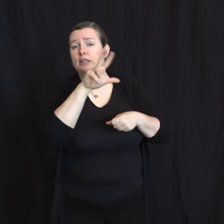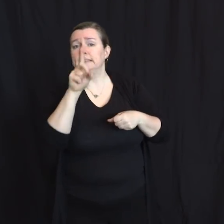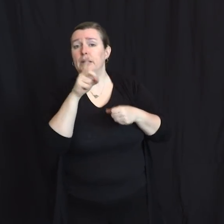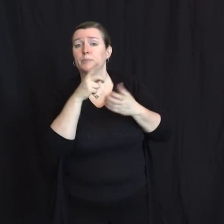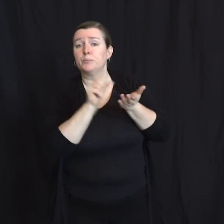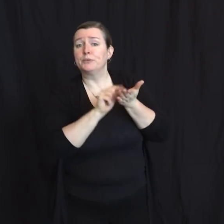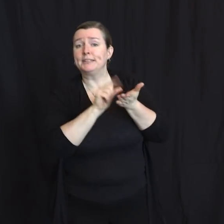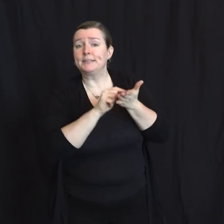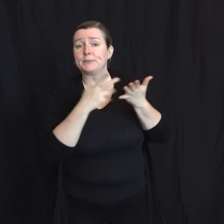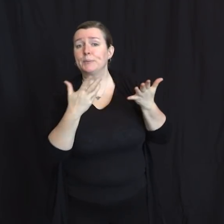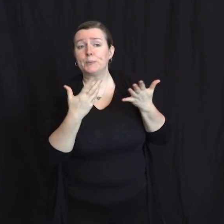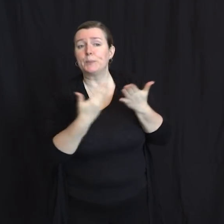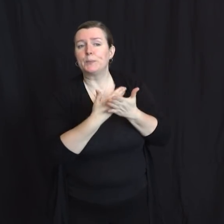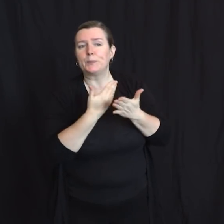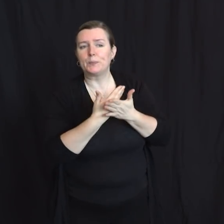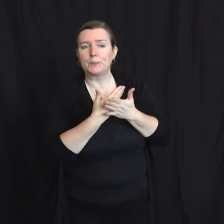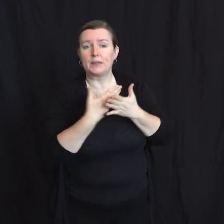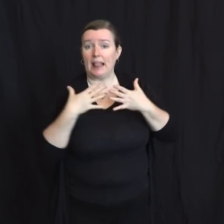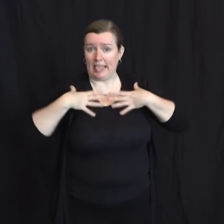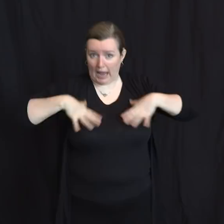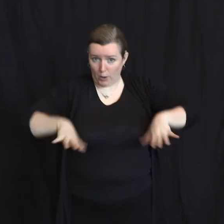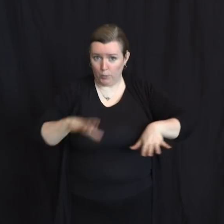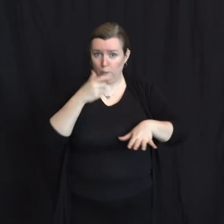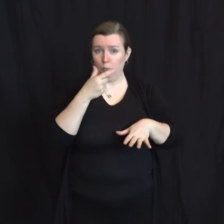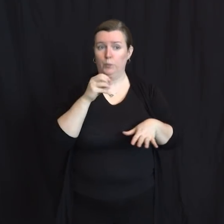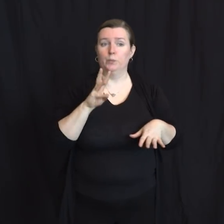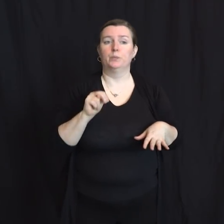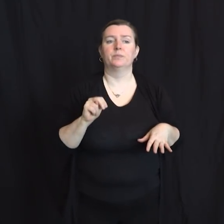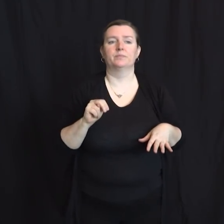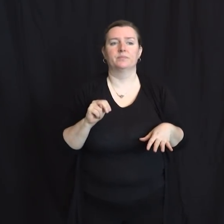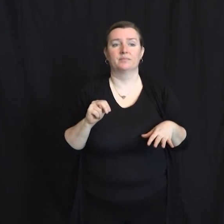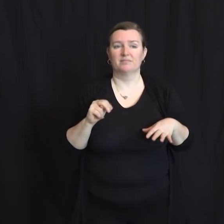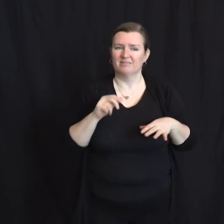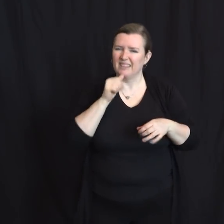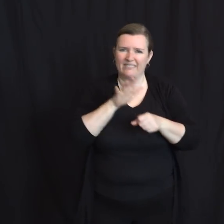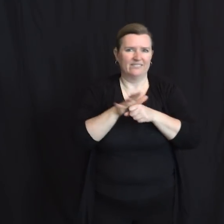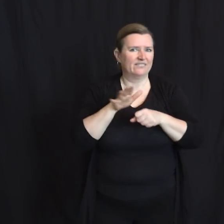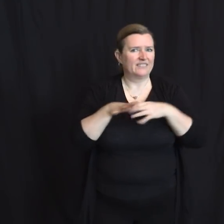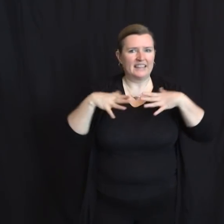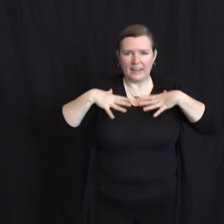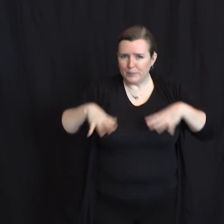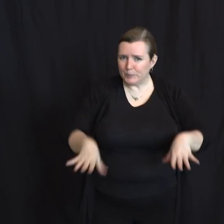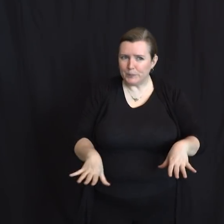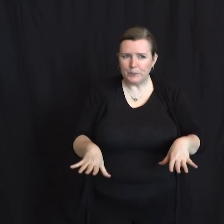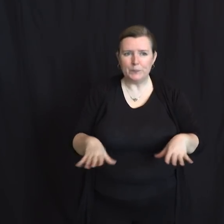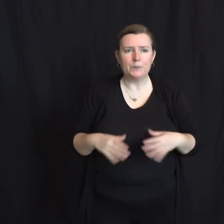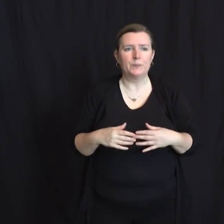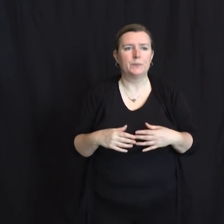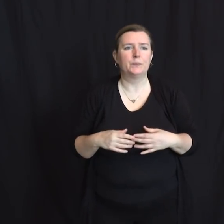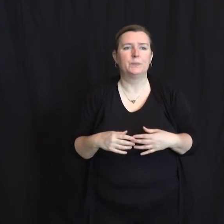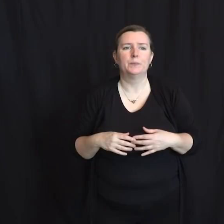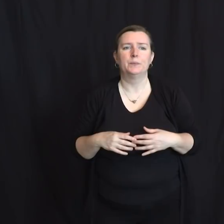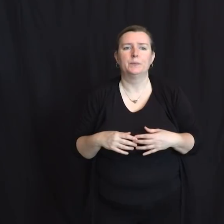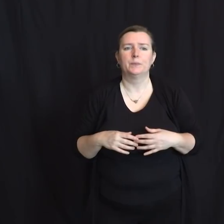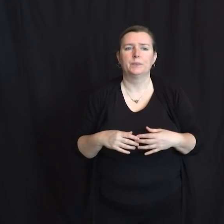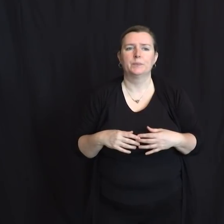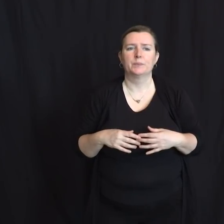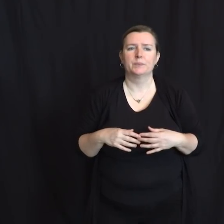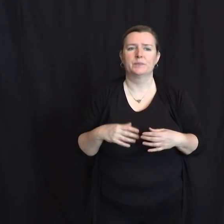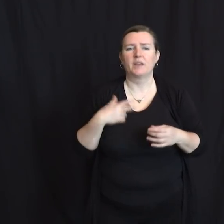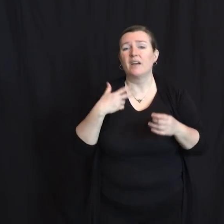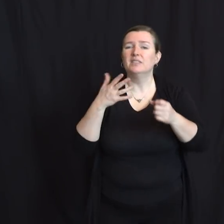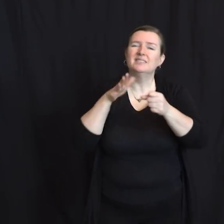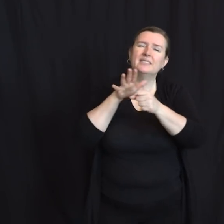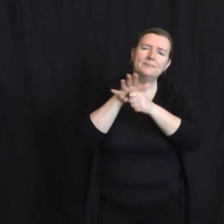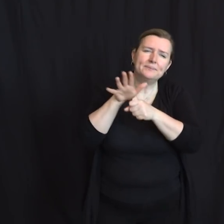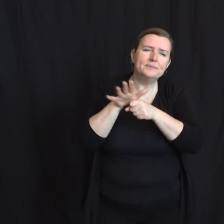Now gowns are exactly as you said, are the shortage. So we have enough, barely, but it's really very much a